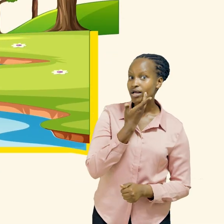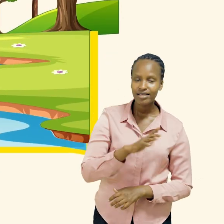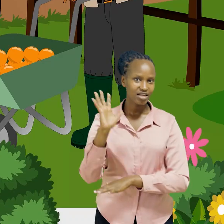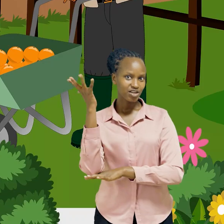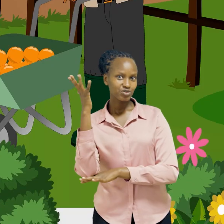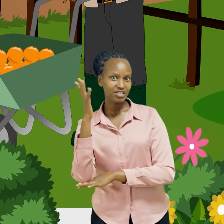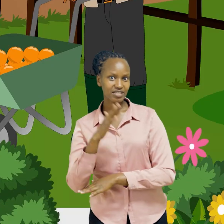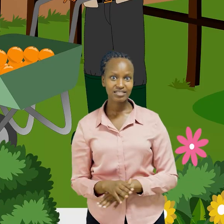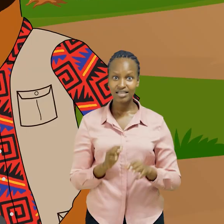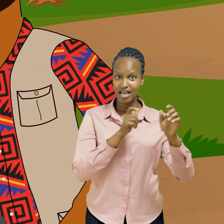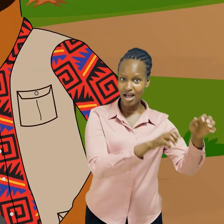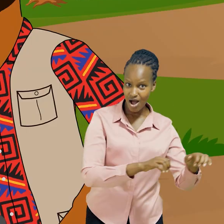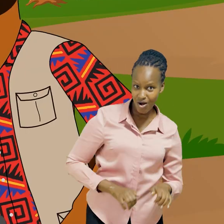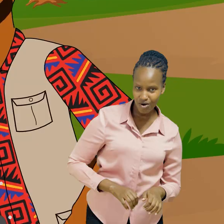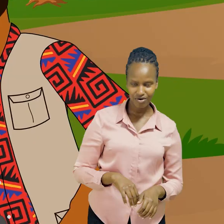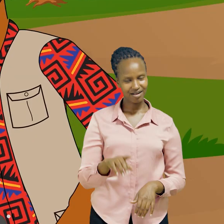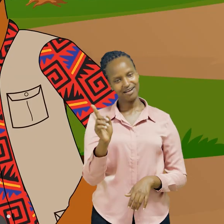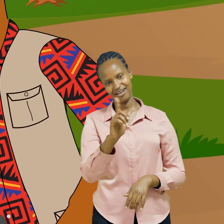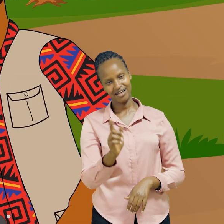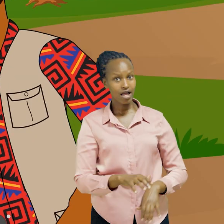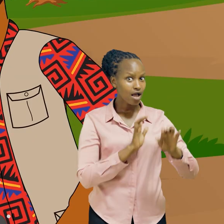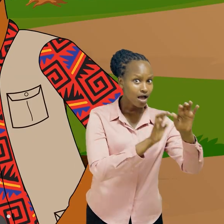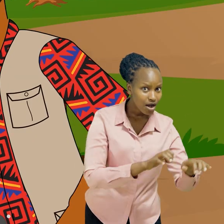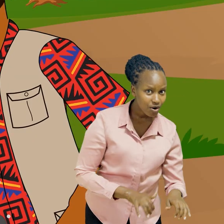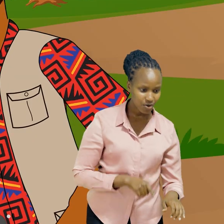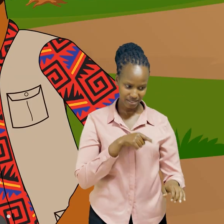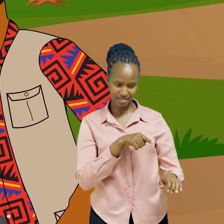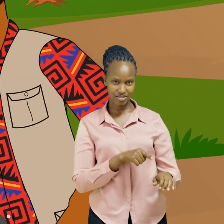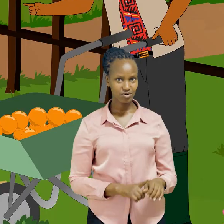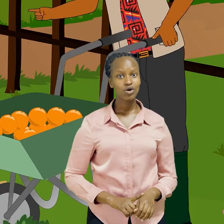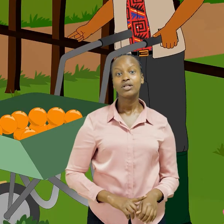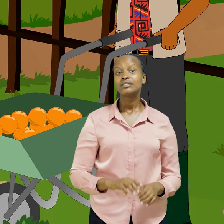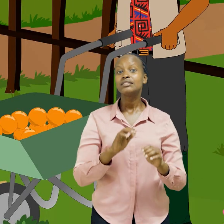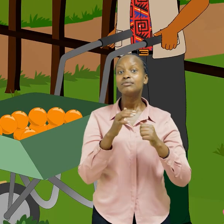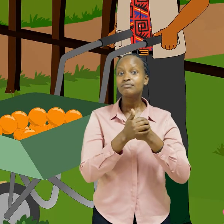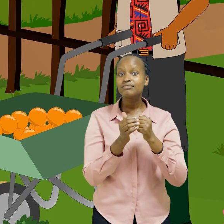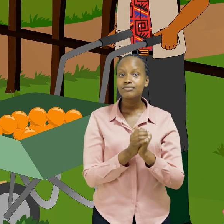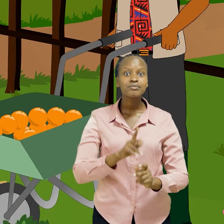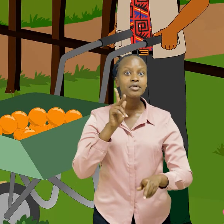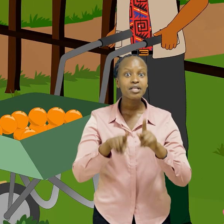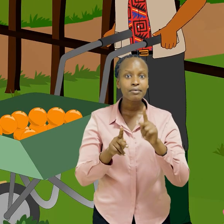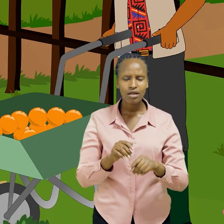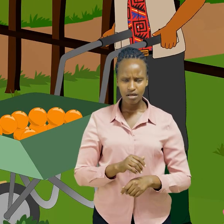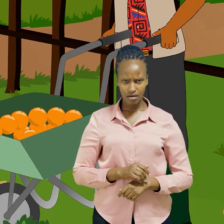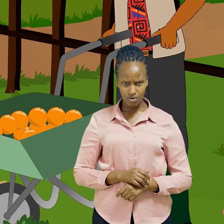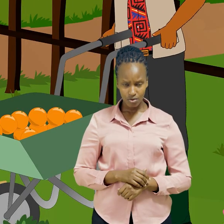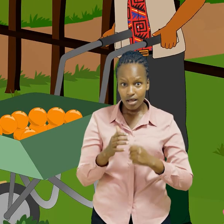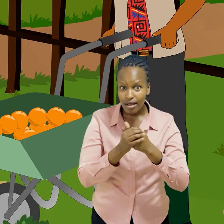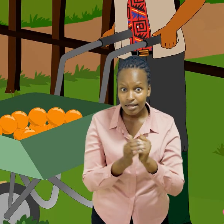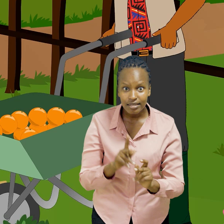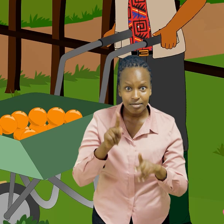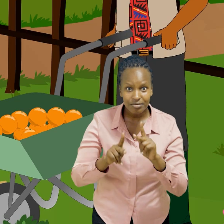Trees! A hoe! A hoe is an artificial material. Artificial